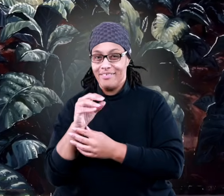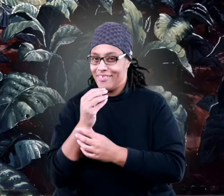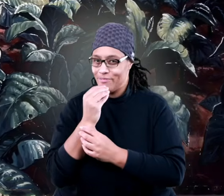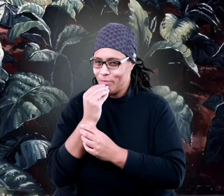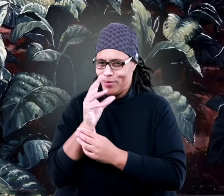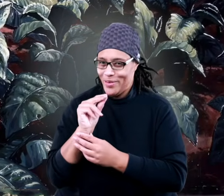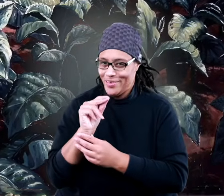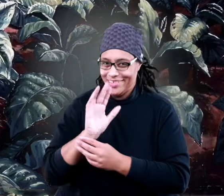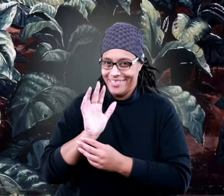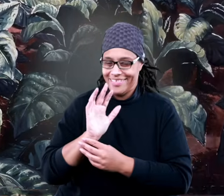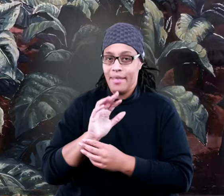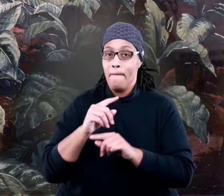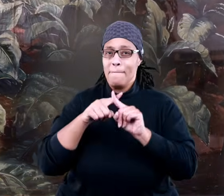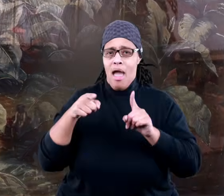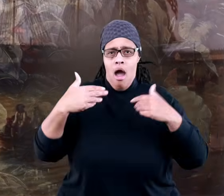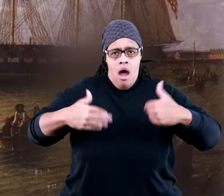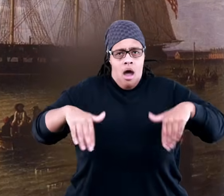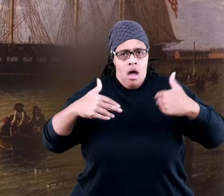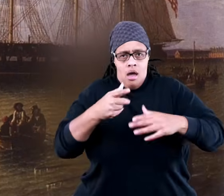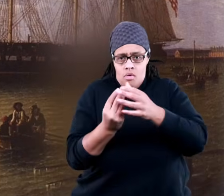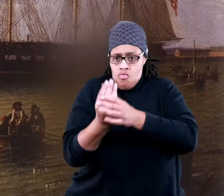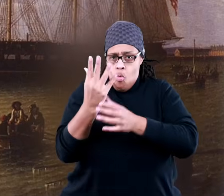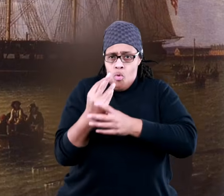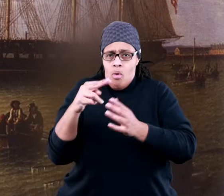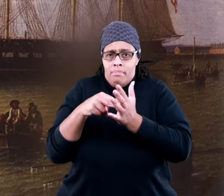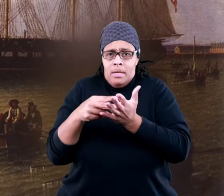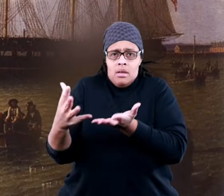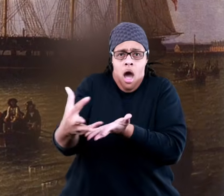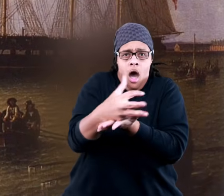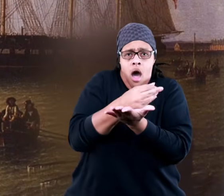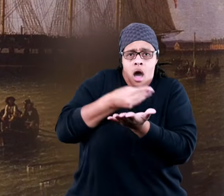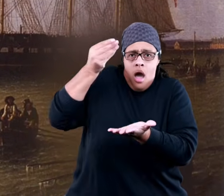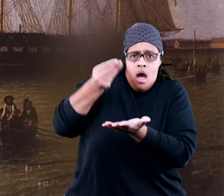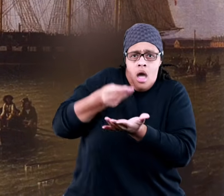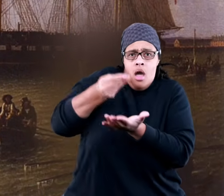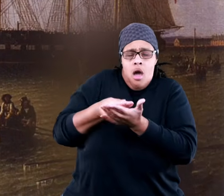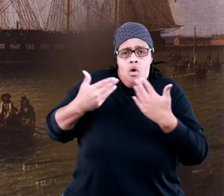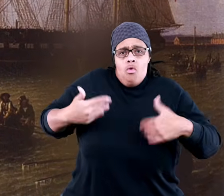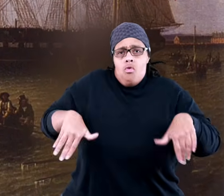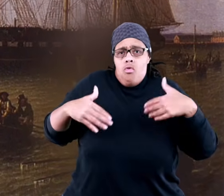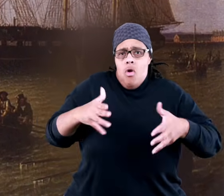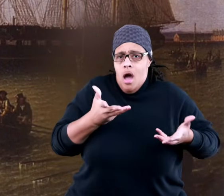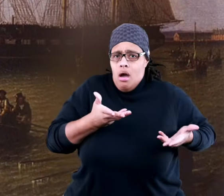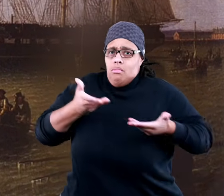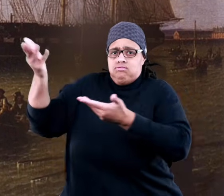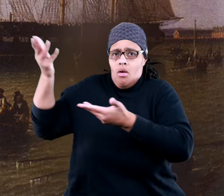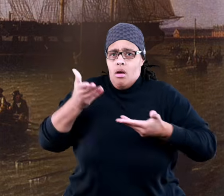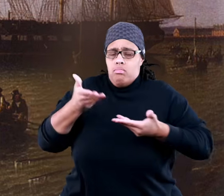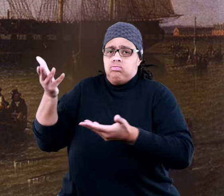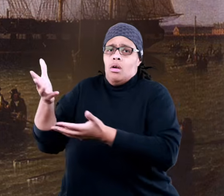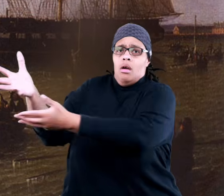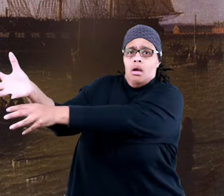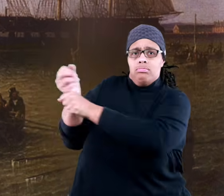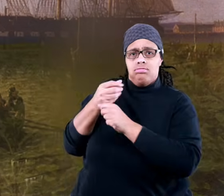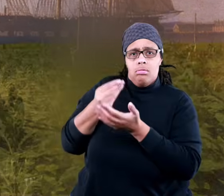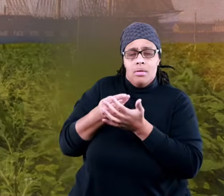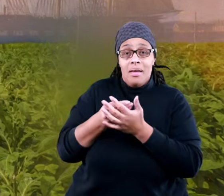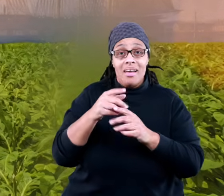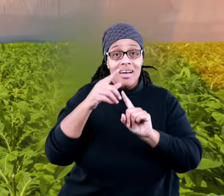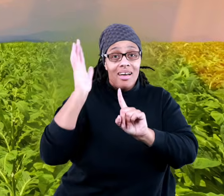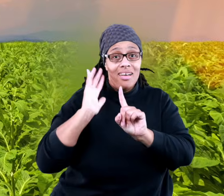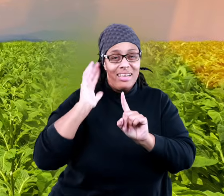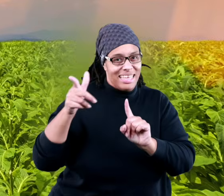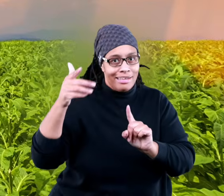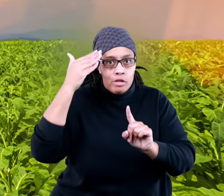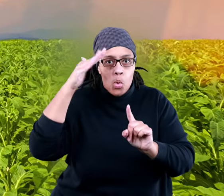not food, but it was a cash crop, and a lot of money was made on the export of that stuff. At the time,